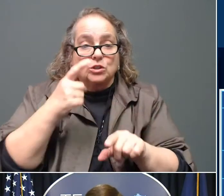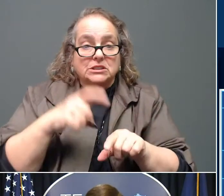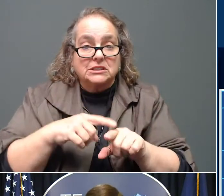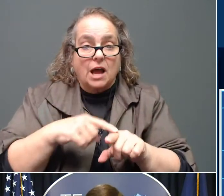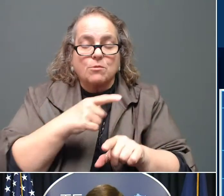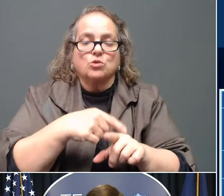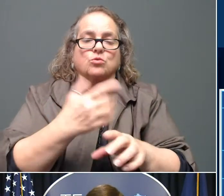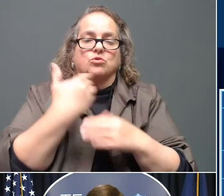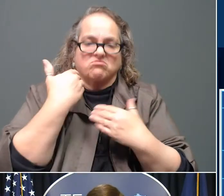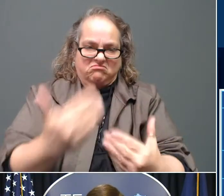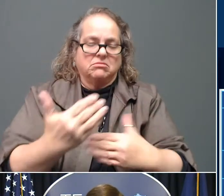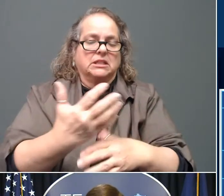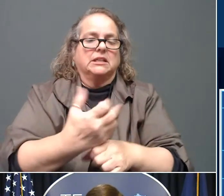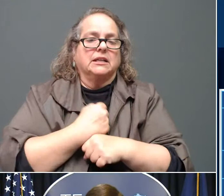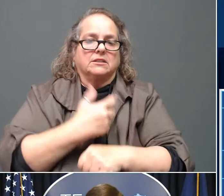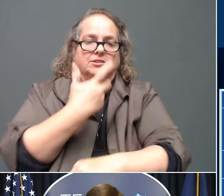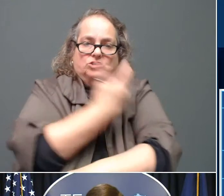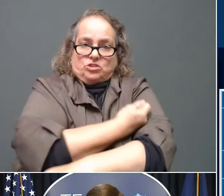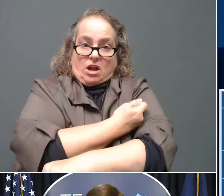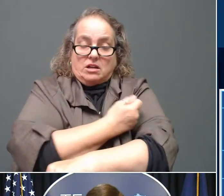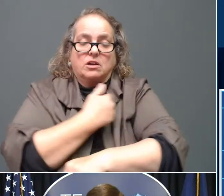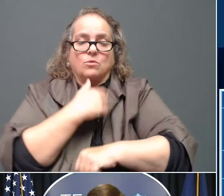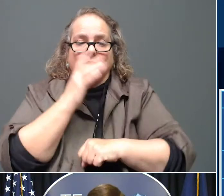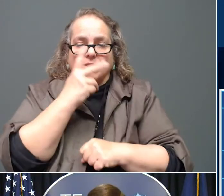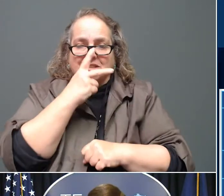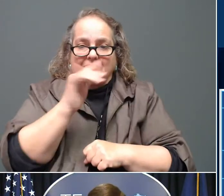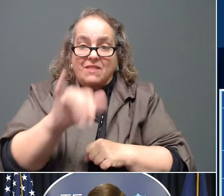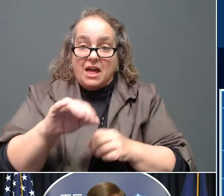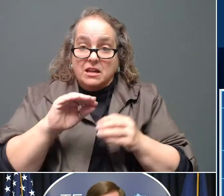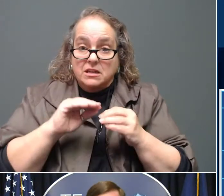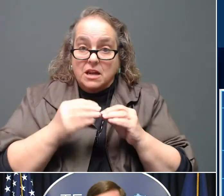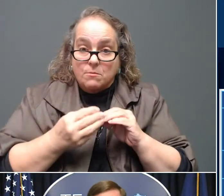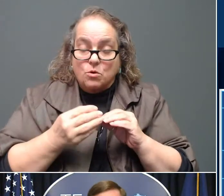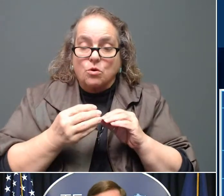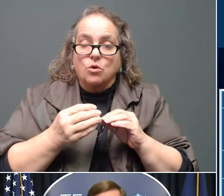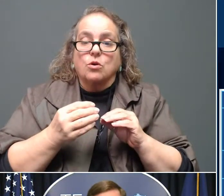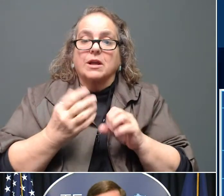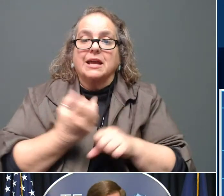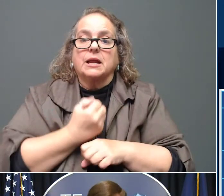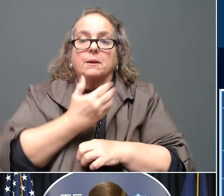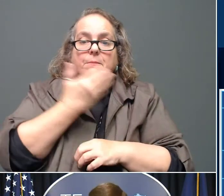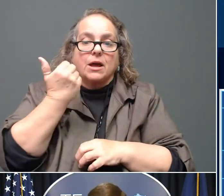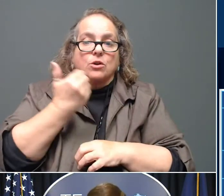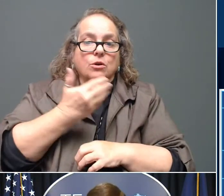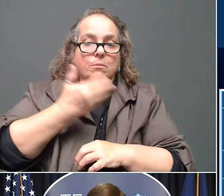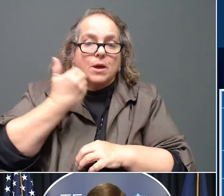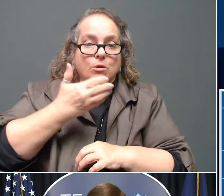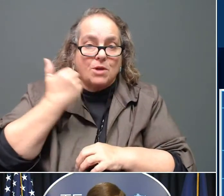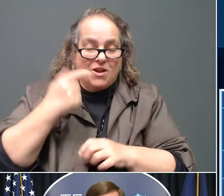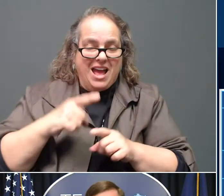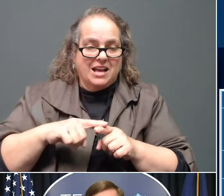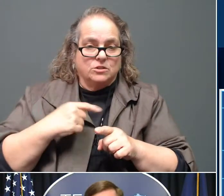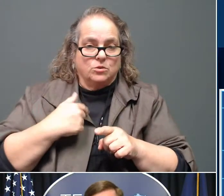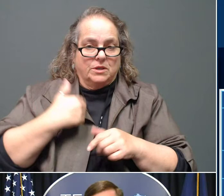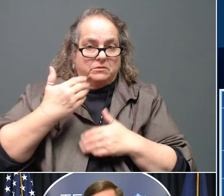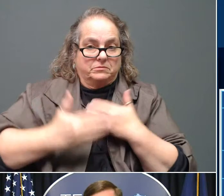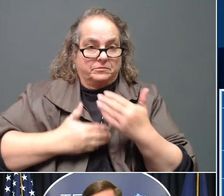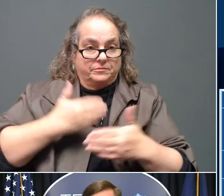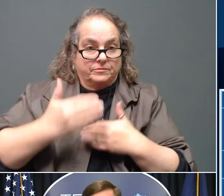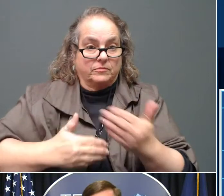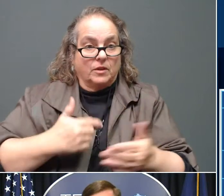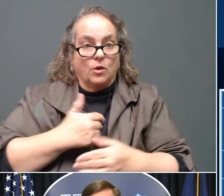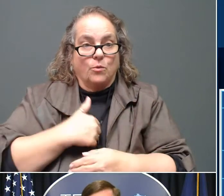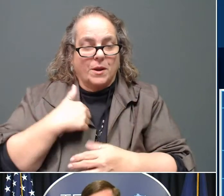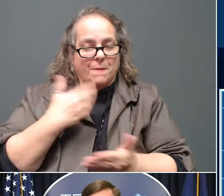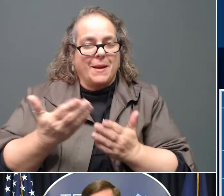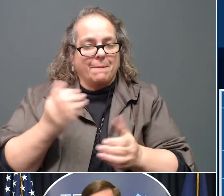doses. We're going to see this number tighten as we continue to move forward, and we may be able to reach